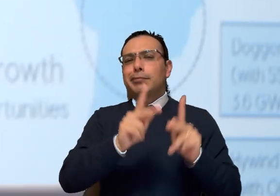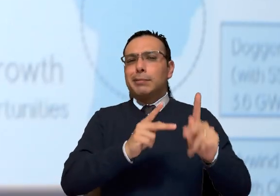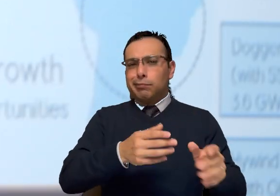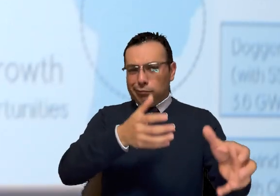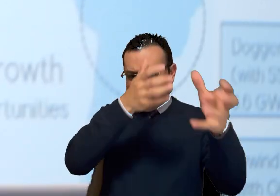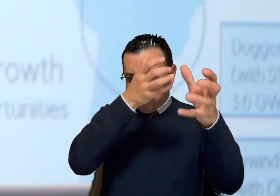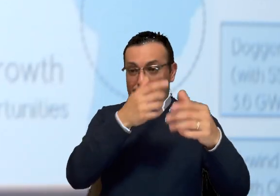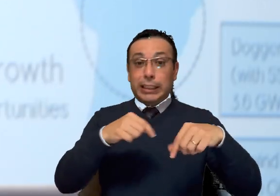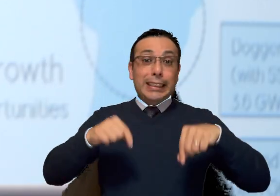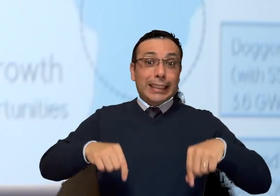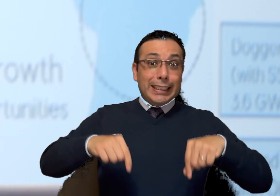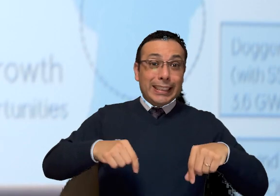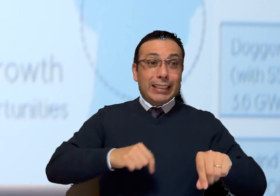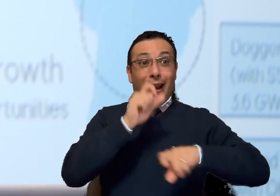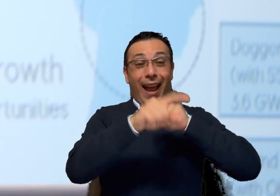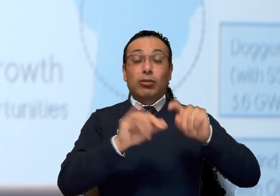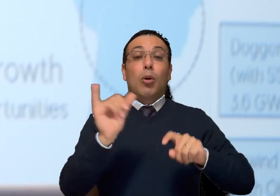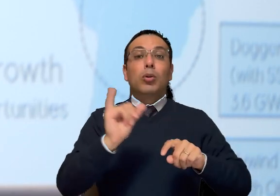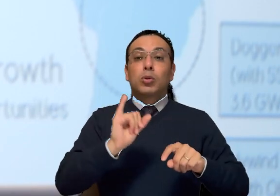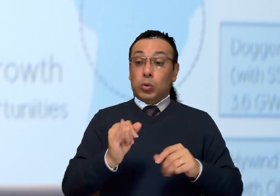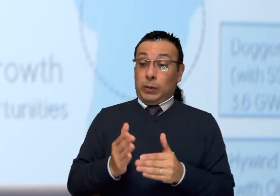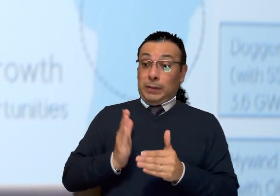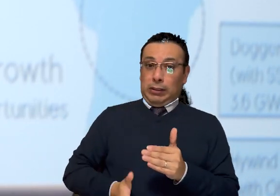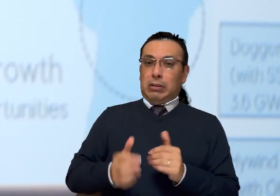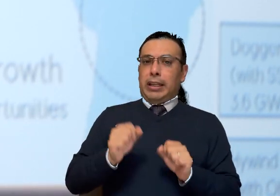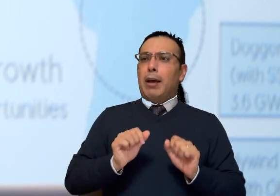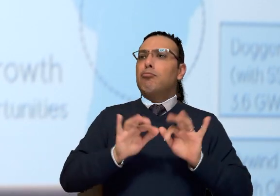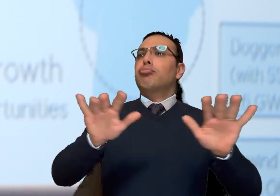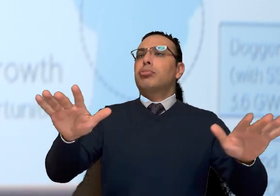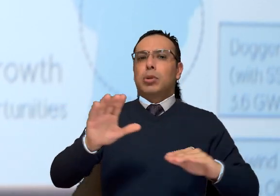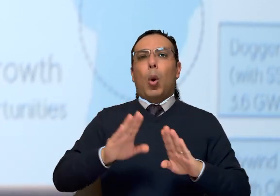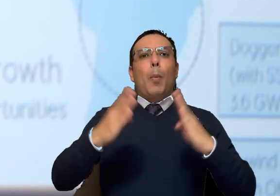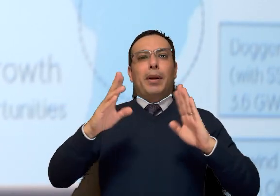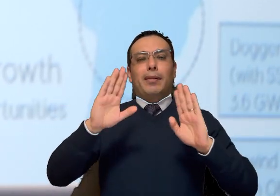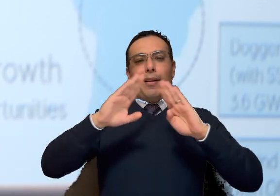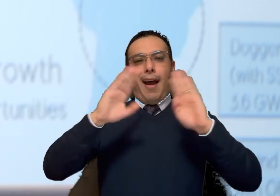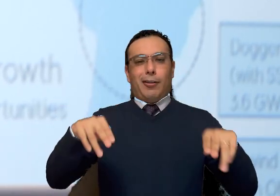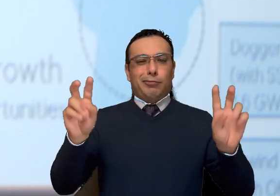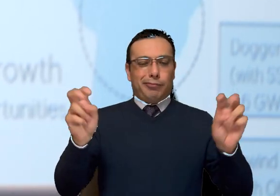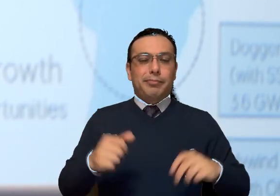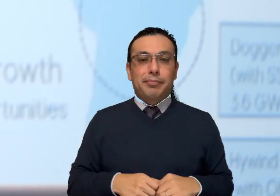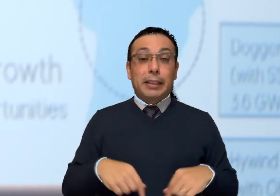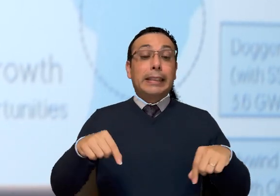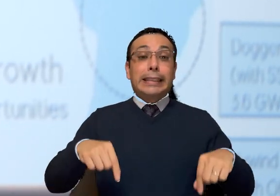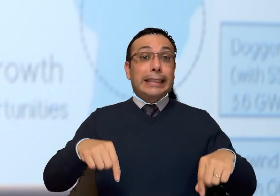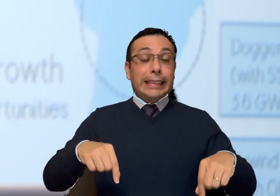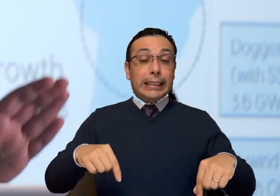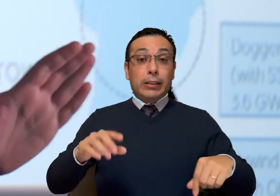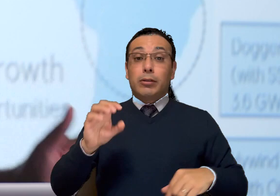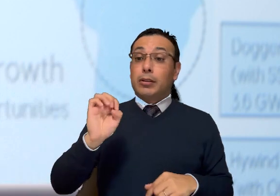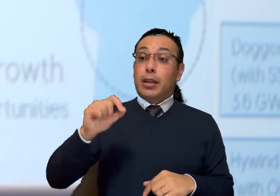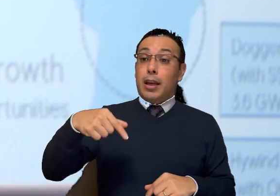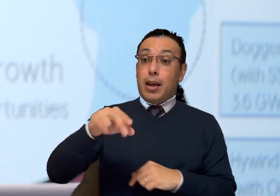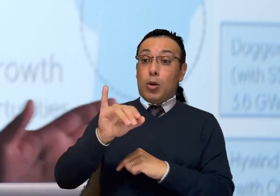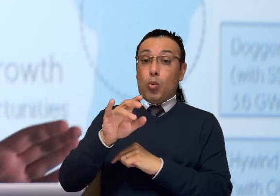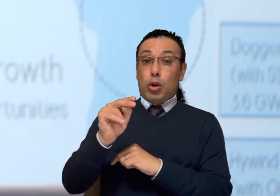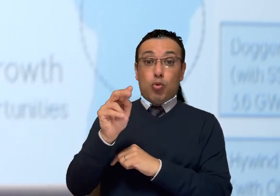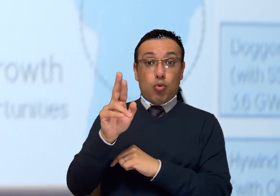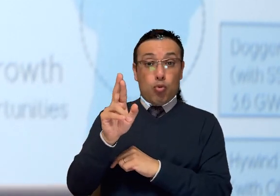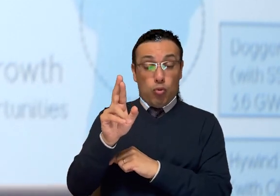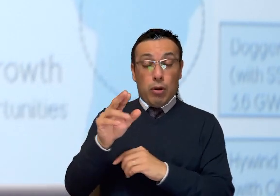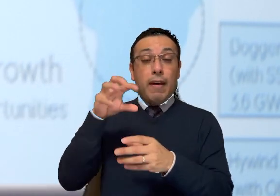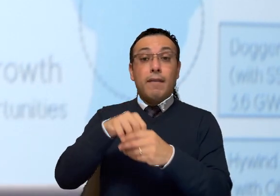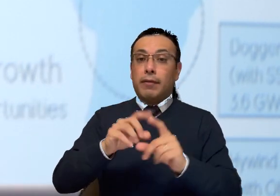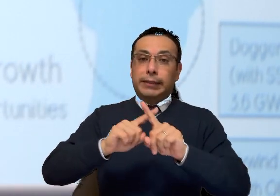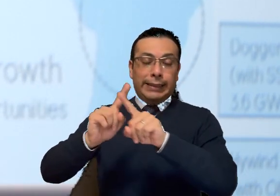the event as part of the open house. So just broadly about Equinor as a whole, we're a broad energy company. That's oil and gas. That's